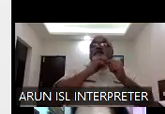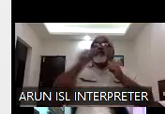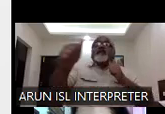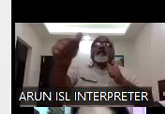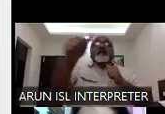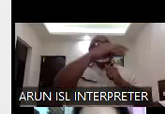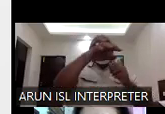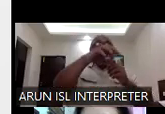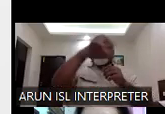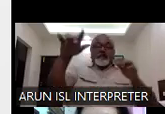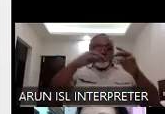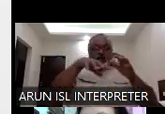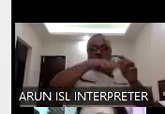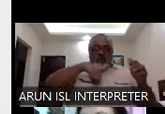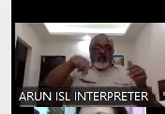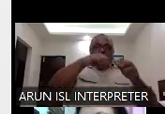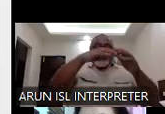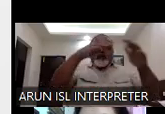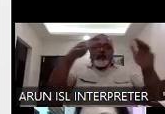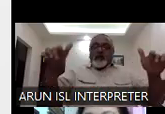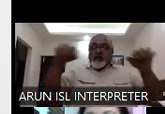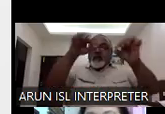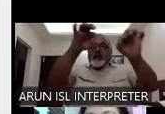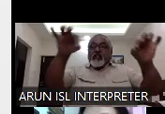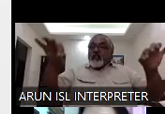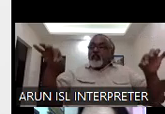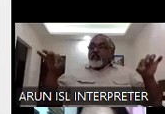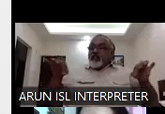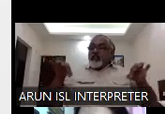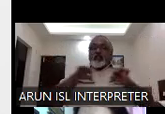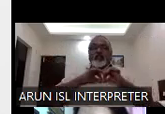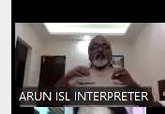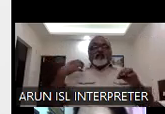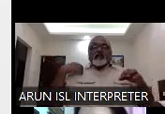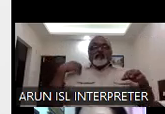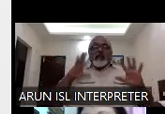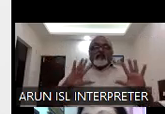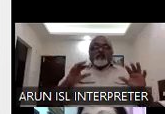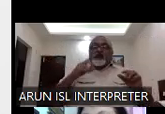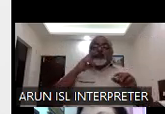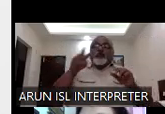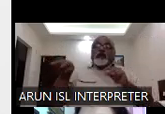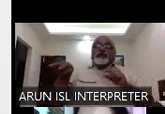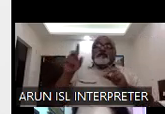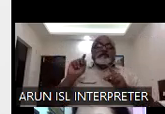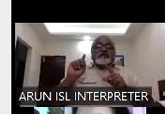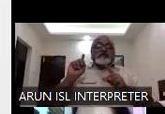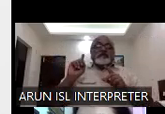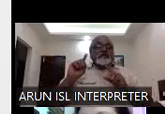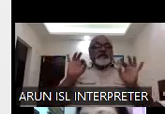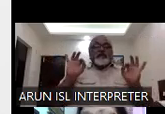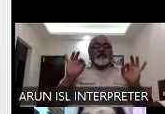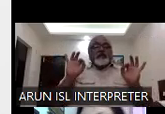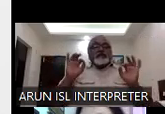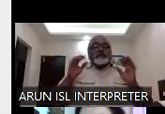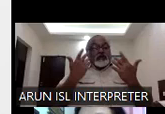in? So that is a larger question we need to ask to the system today, in context of disability